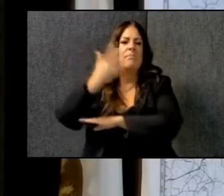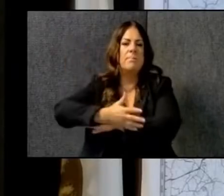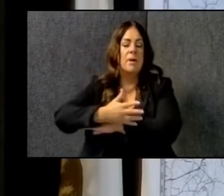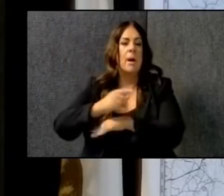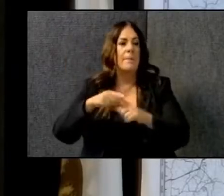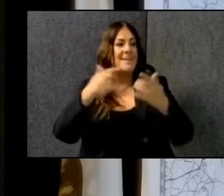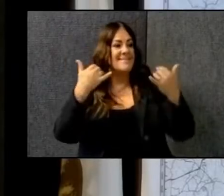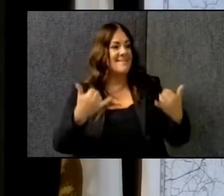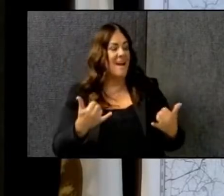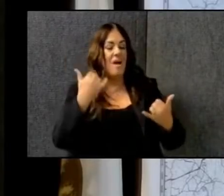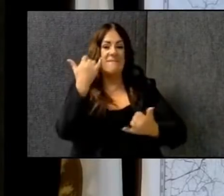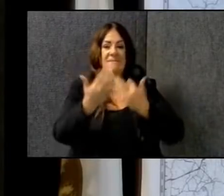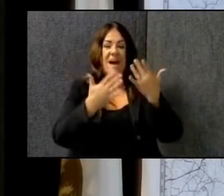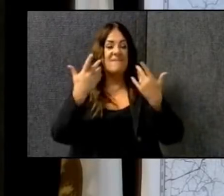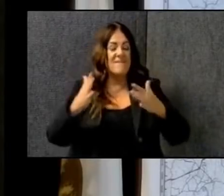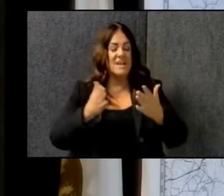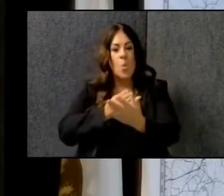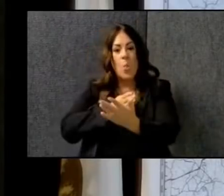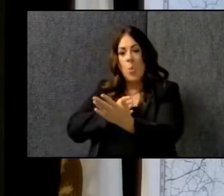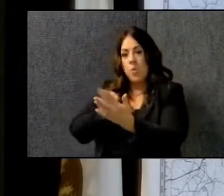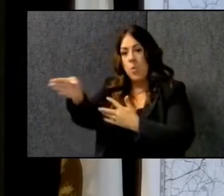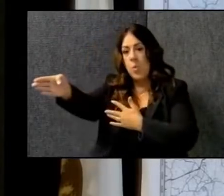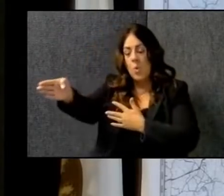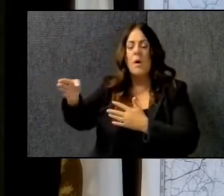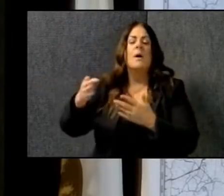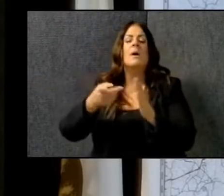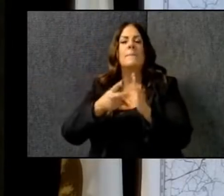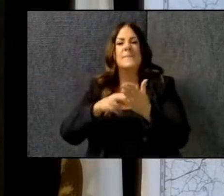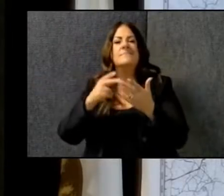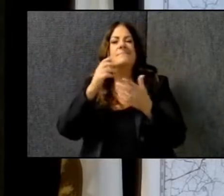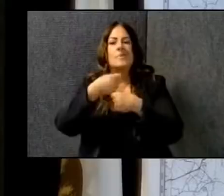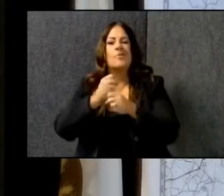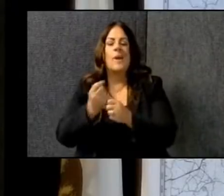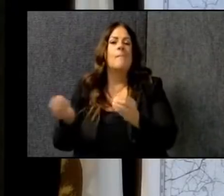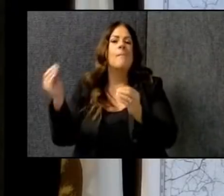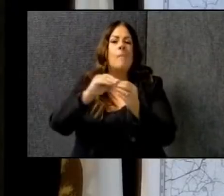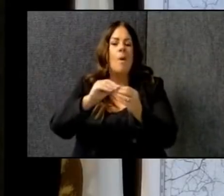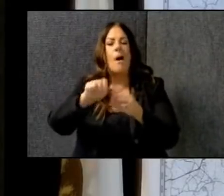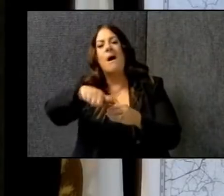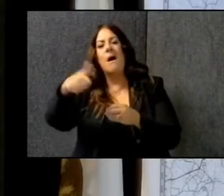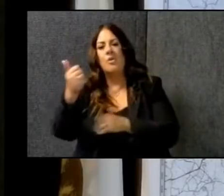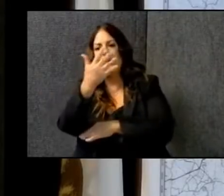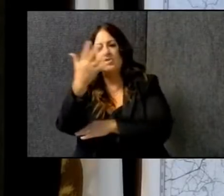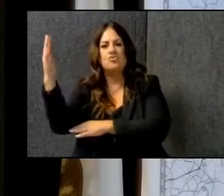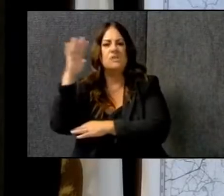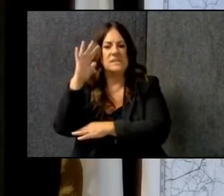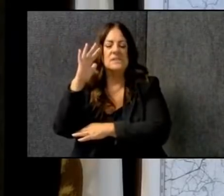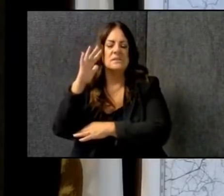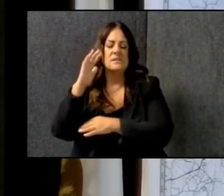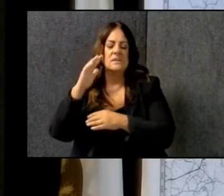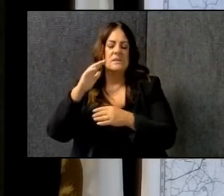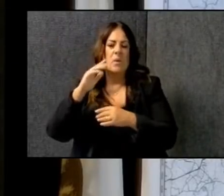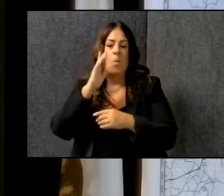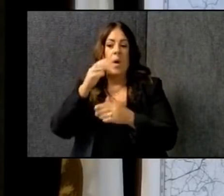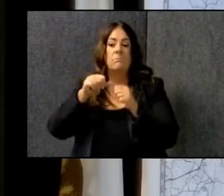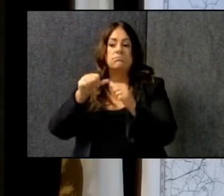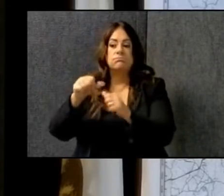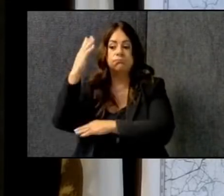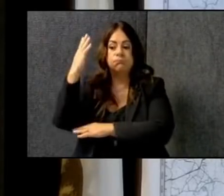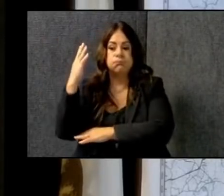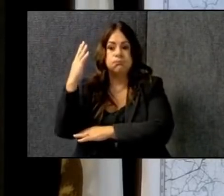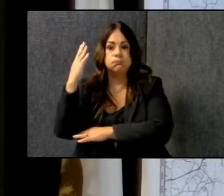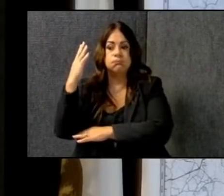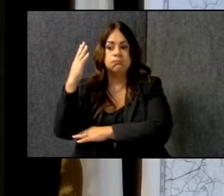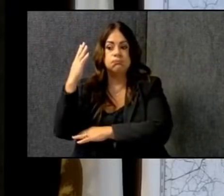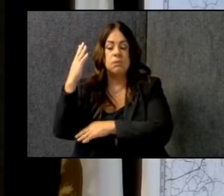through here, that has created a whole nother hazard with creating more snags. So they will not continue to live, then the root system starts to fail